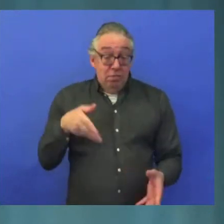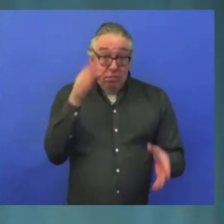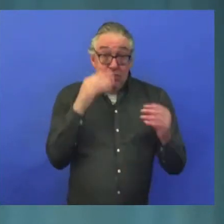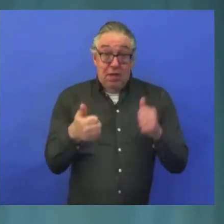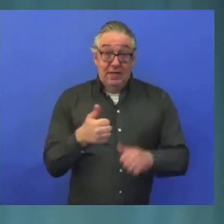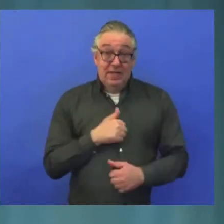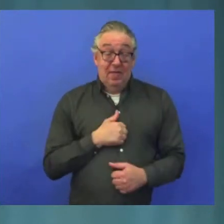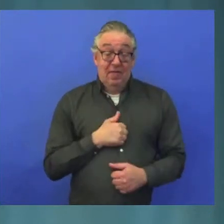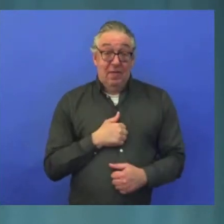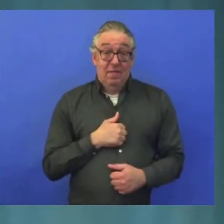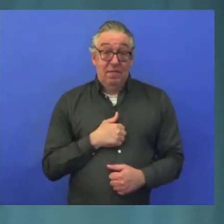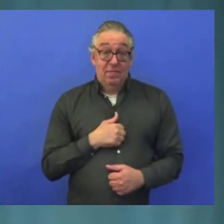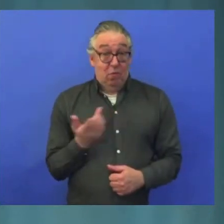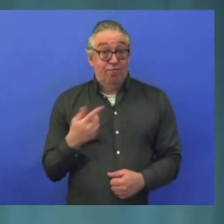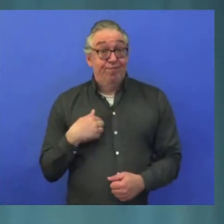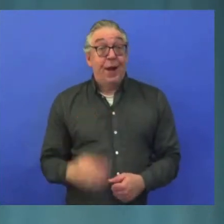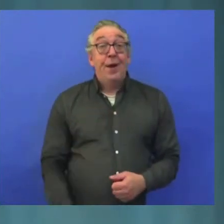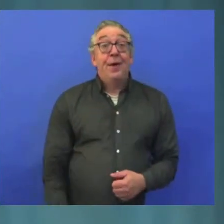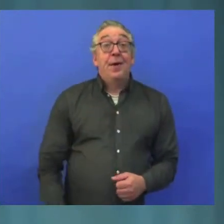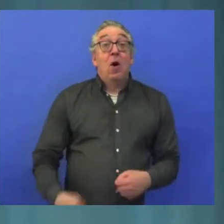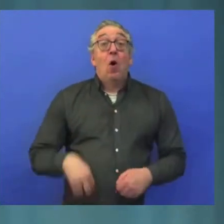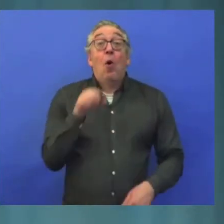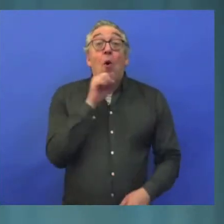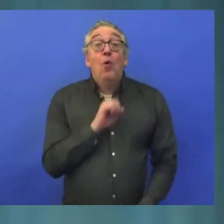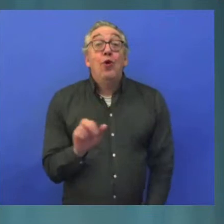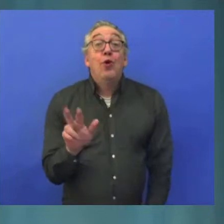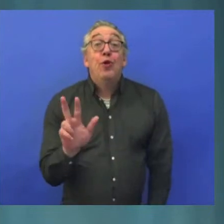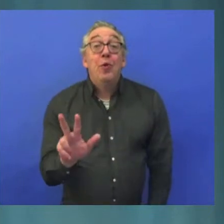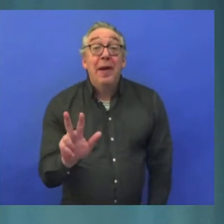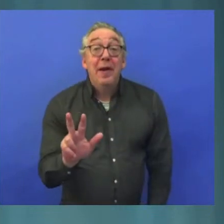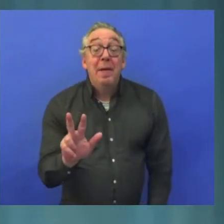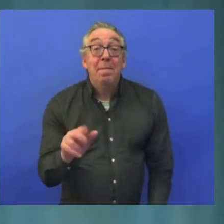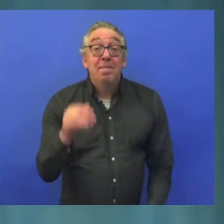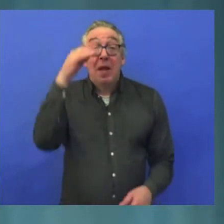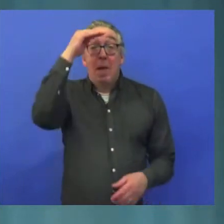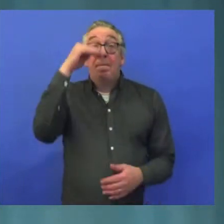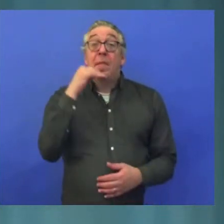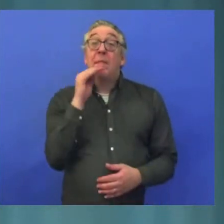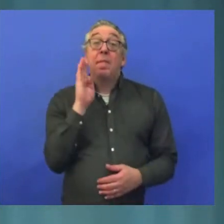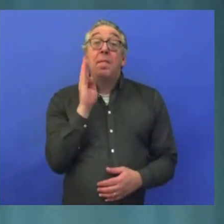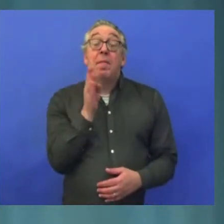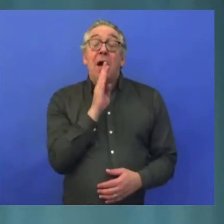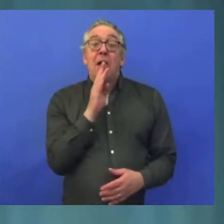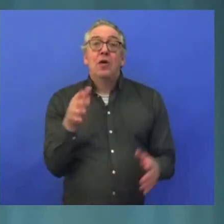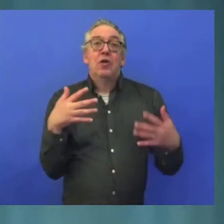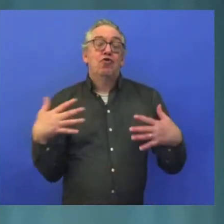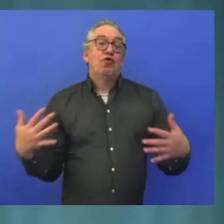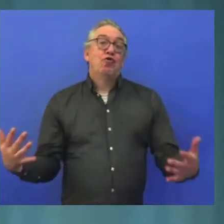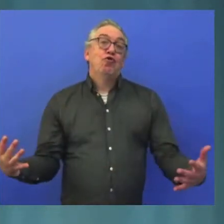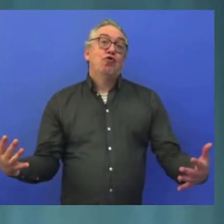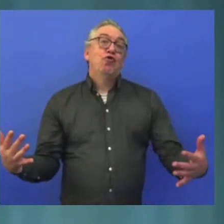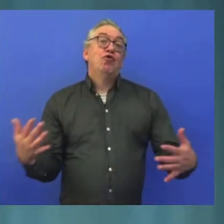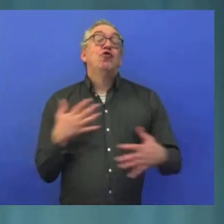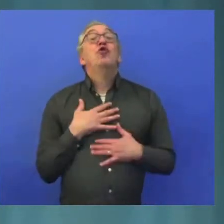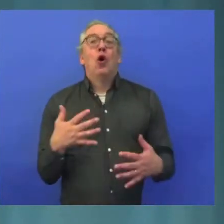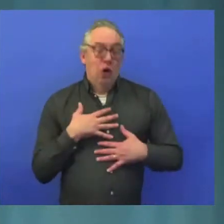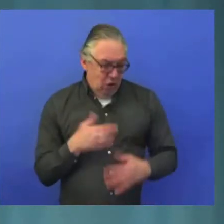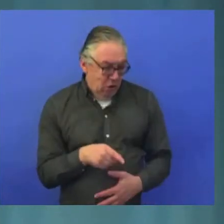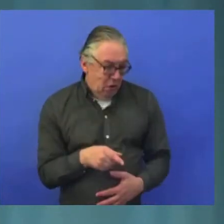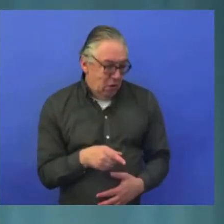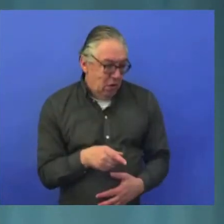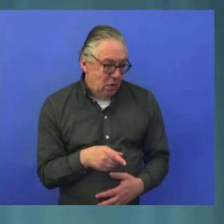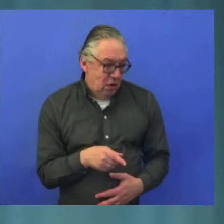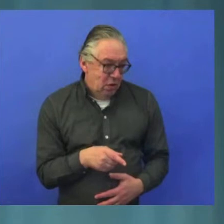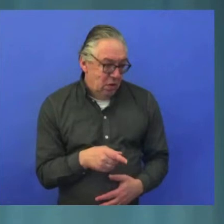were a big problem for them because they had no touching with people with disabilities